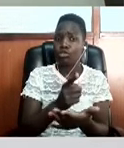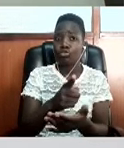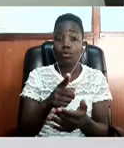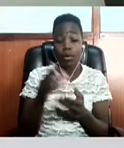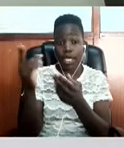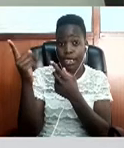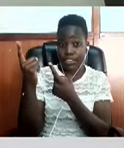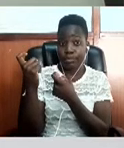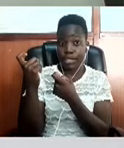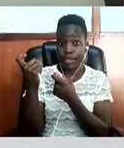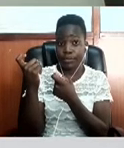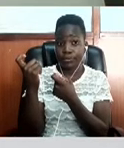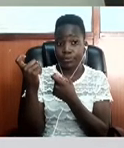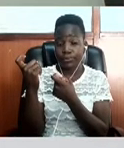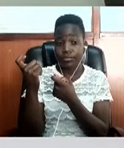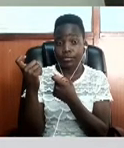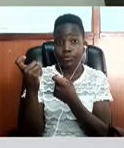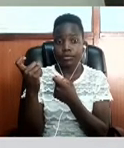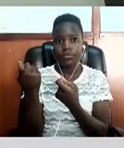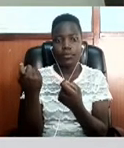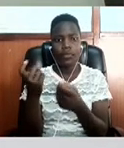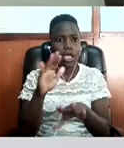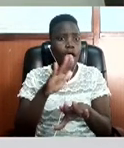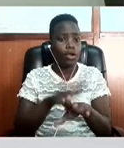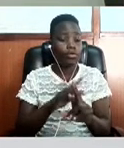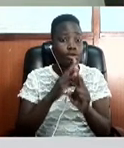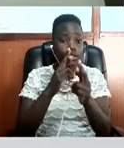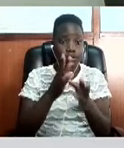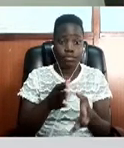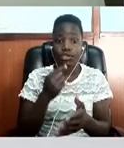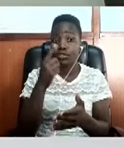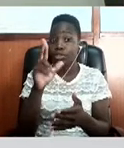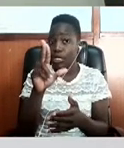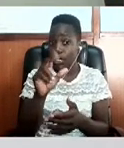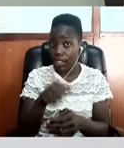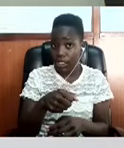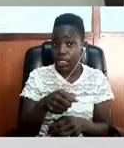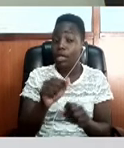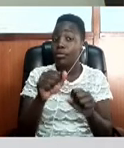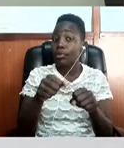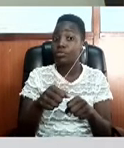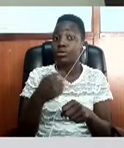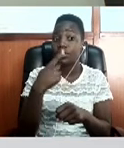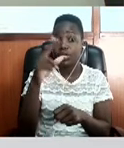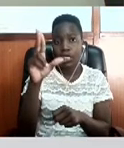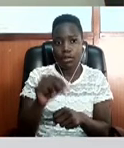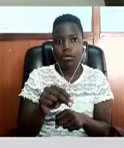a prospective respondent to say yes when they can say no and drag on the matter or take it to